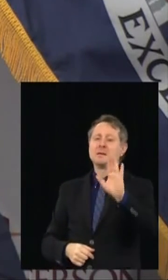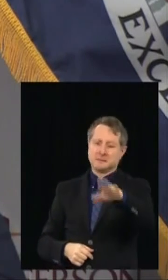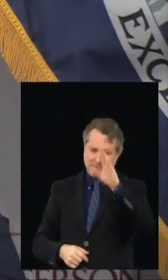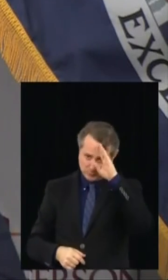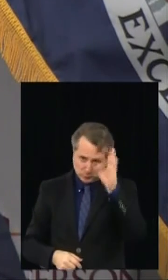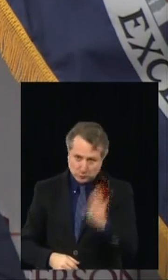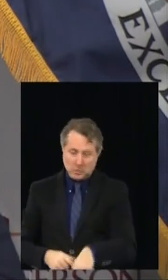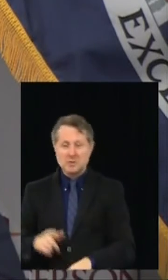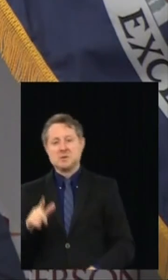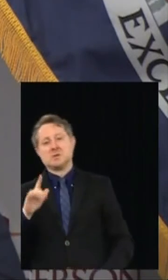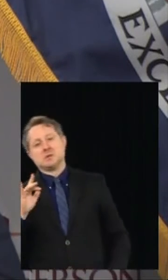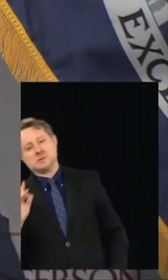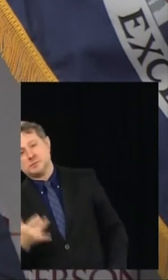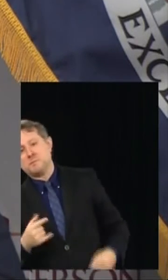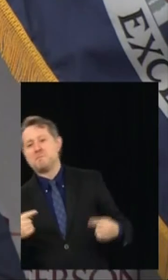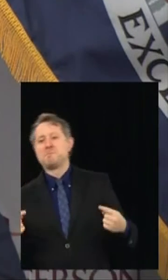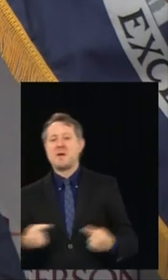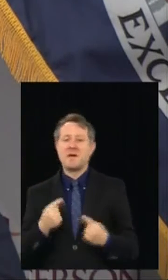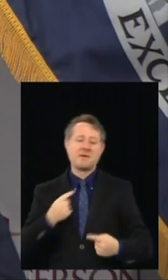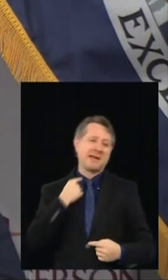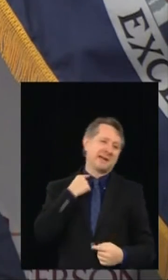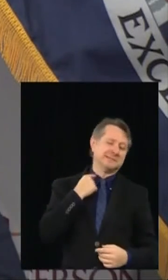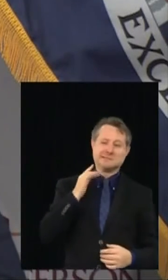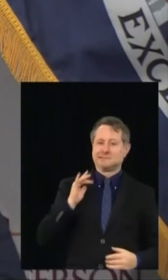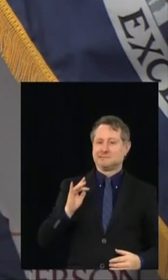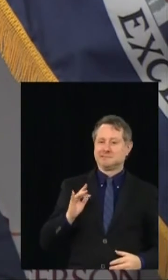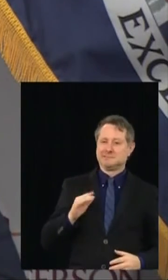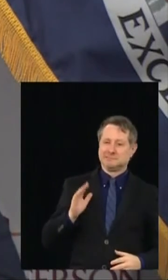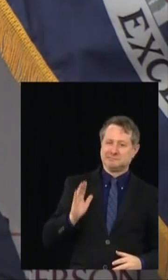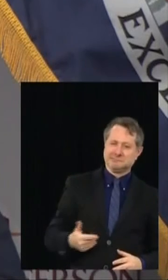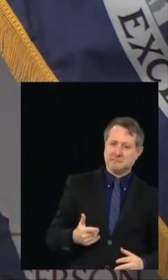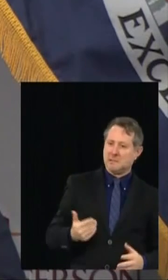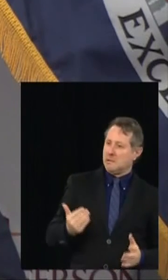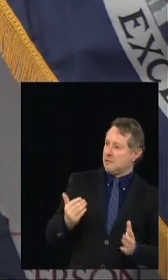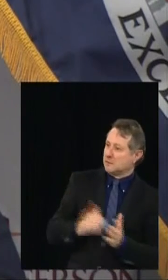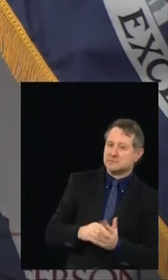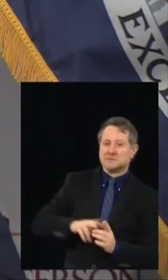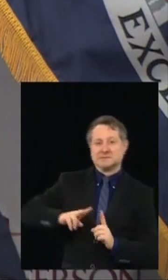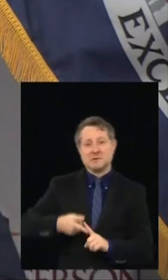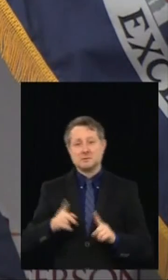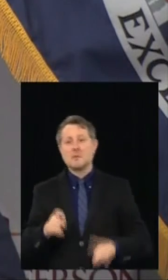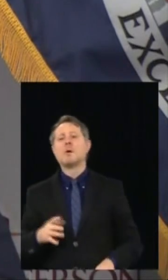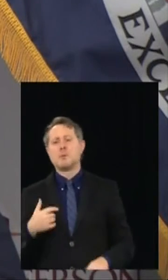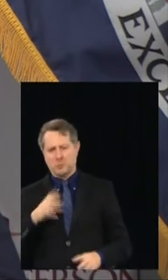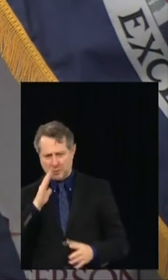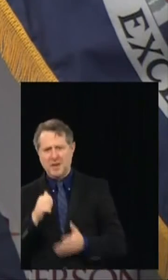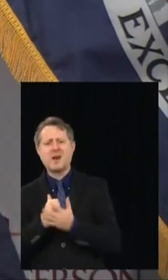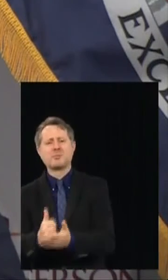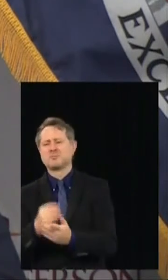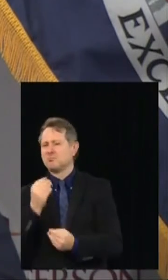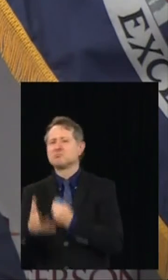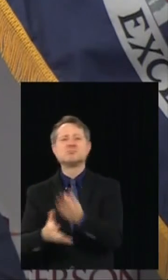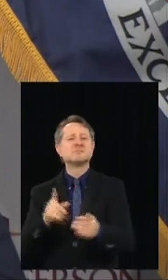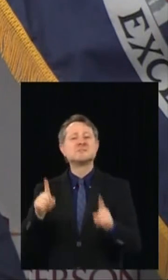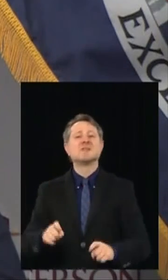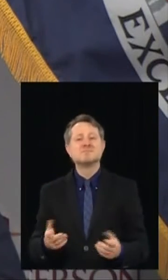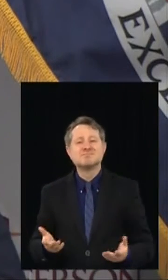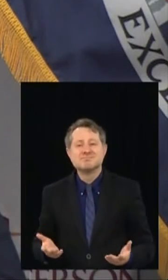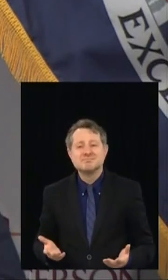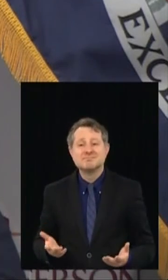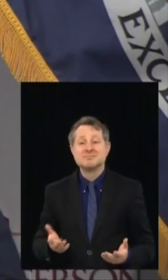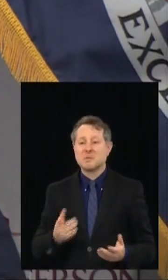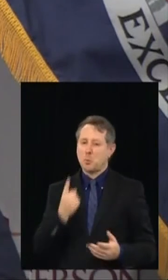It's a pain in the neck, but we'll help them get the tests. And it is an extra